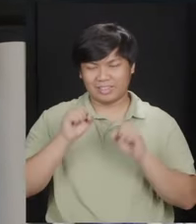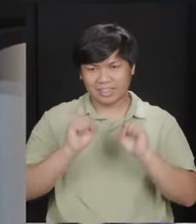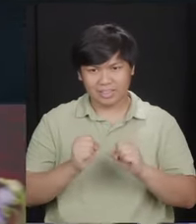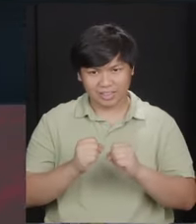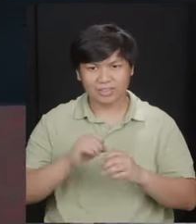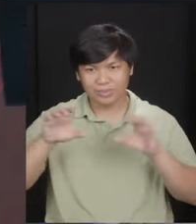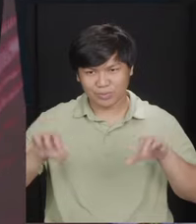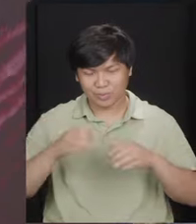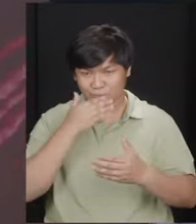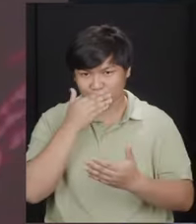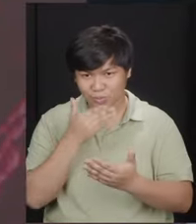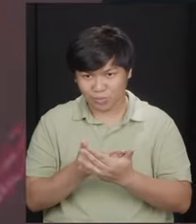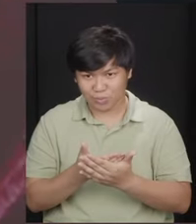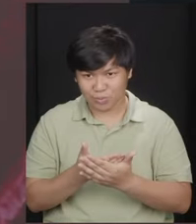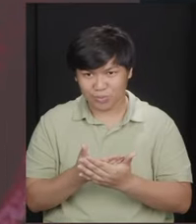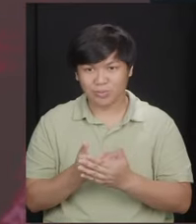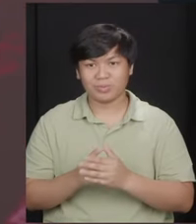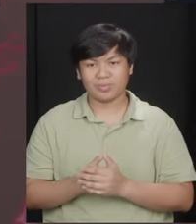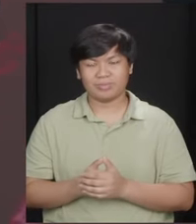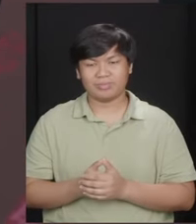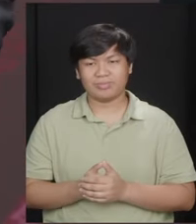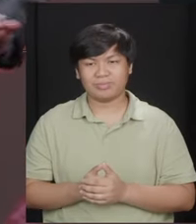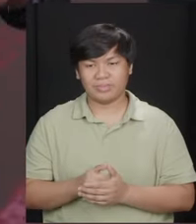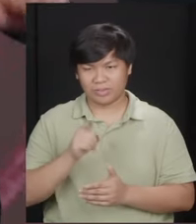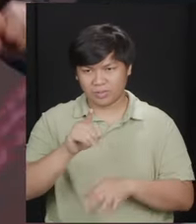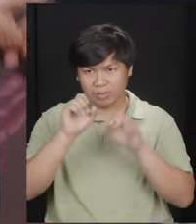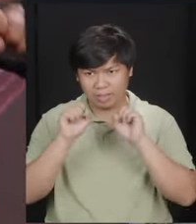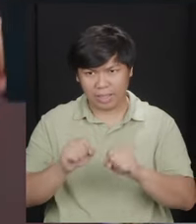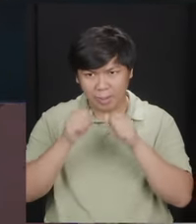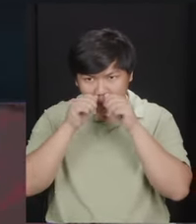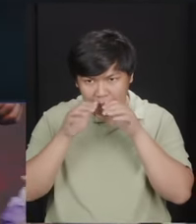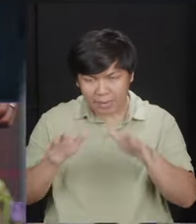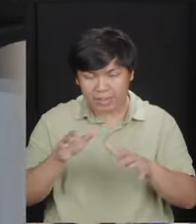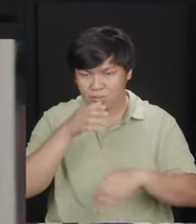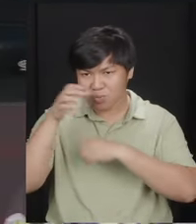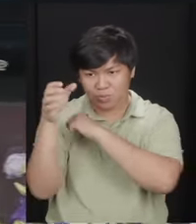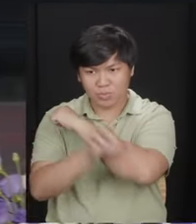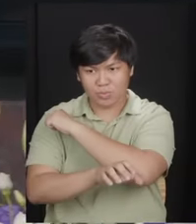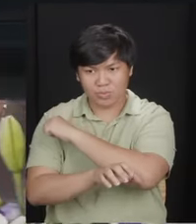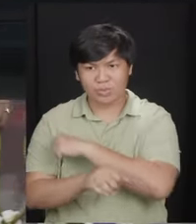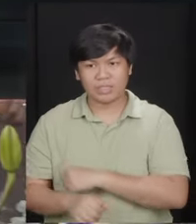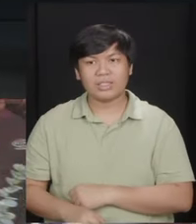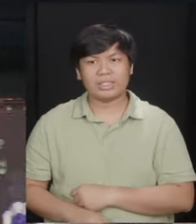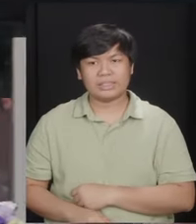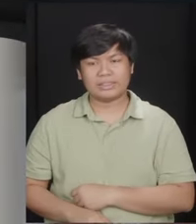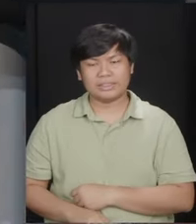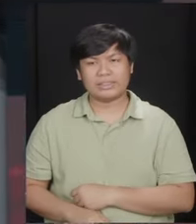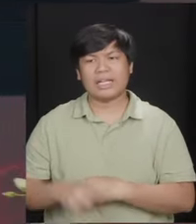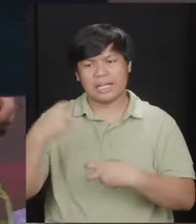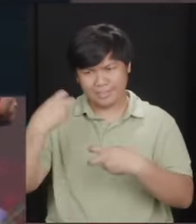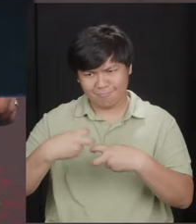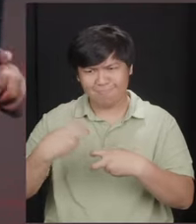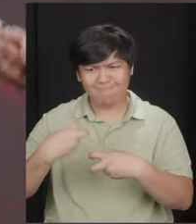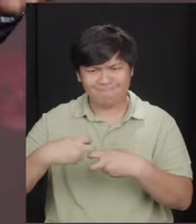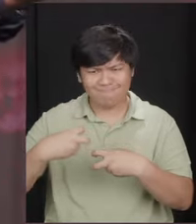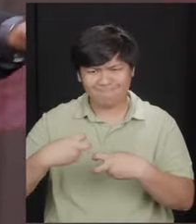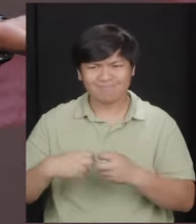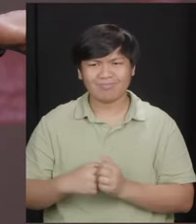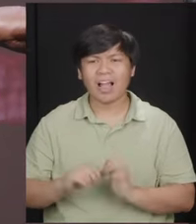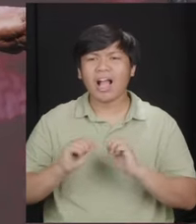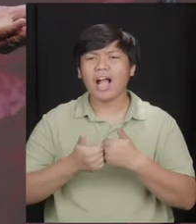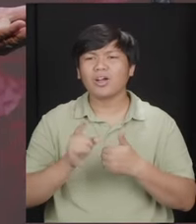good to those who hate you? Very hard. Could you really bless those who curse you? Very hard. So what do?